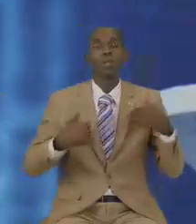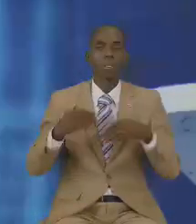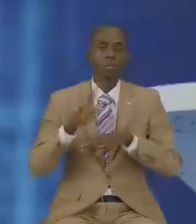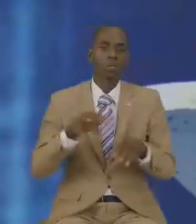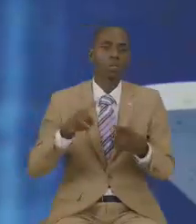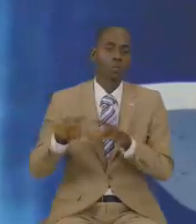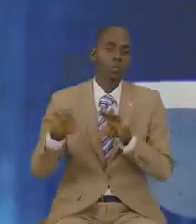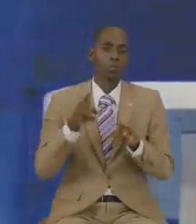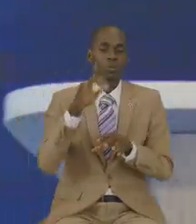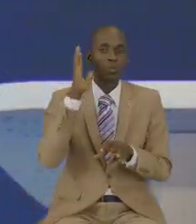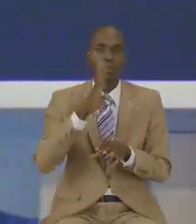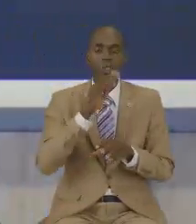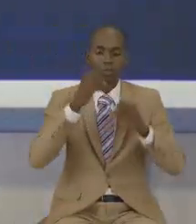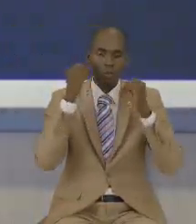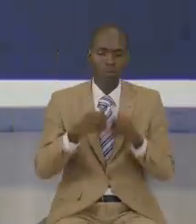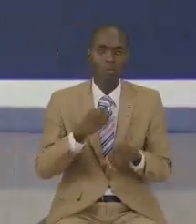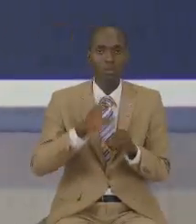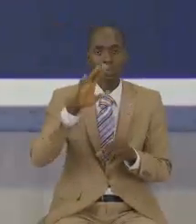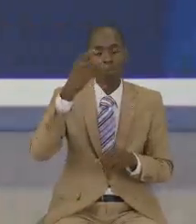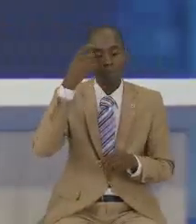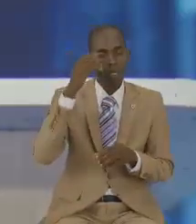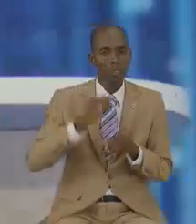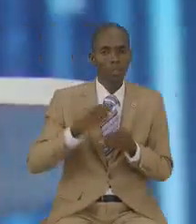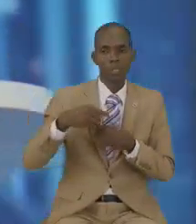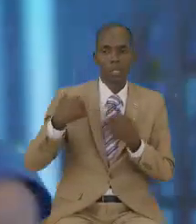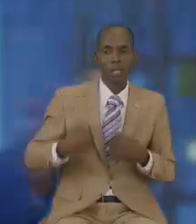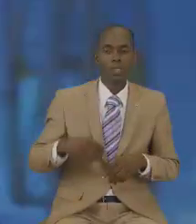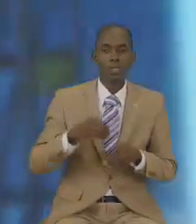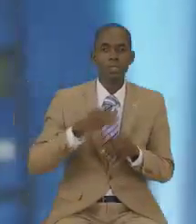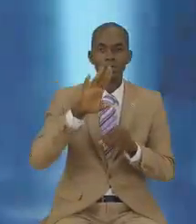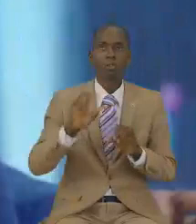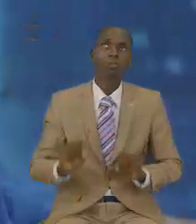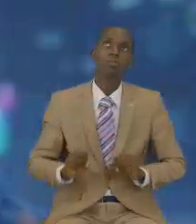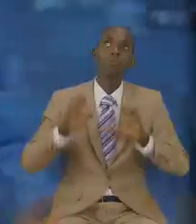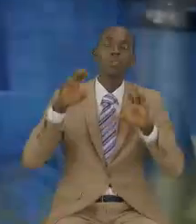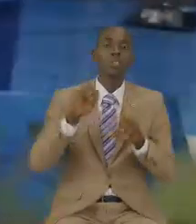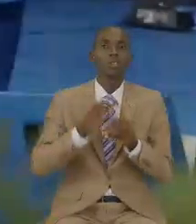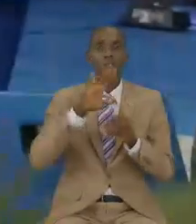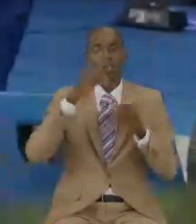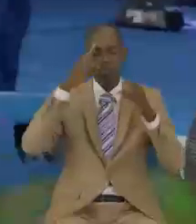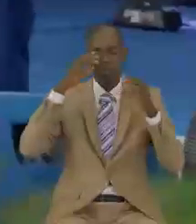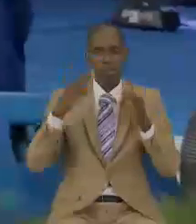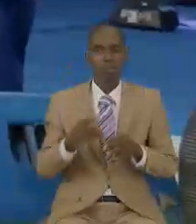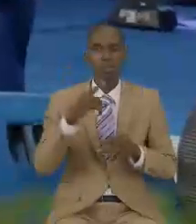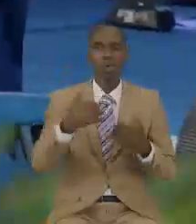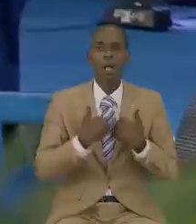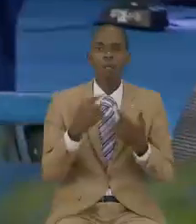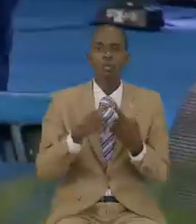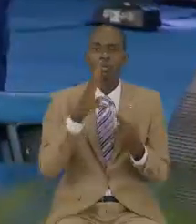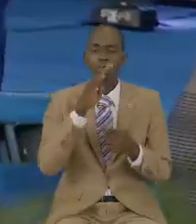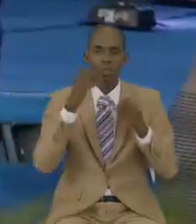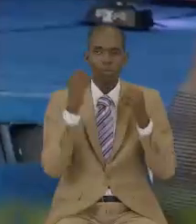in your mind, in your heart, in your devotion, in your determination. You have to be strong. You'll not